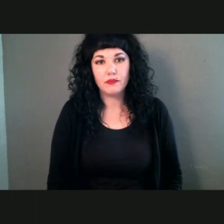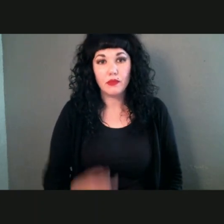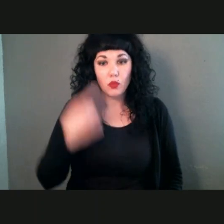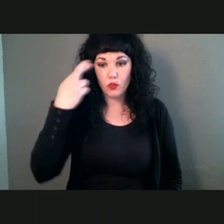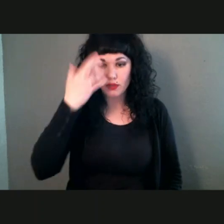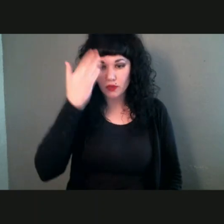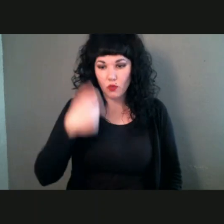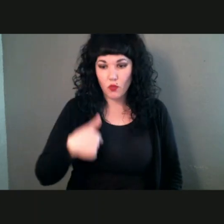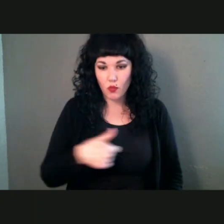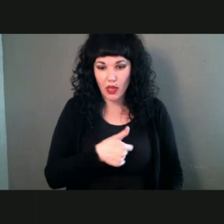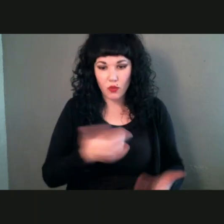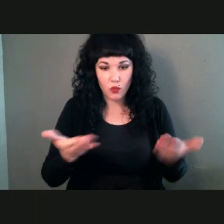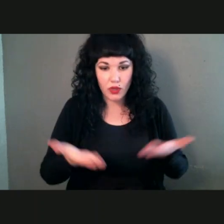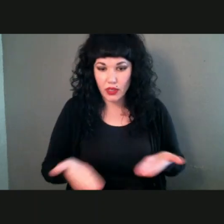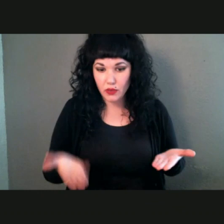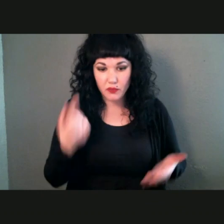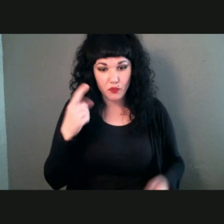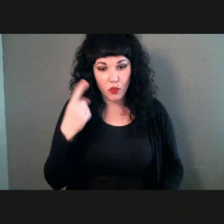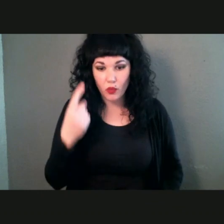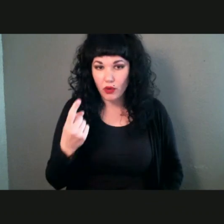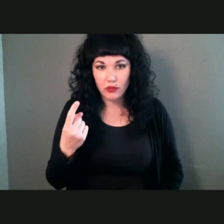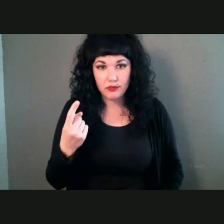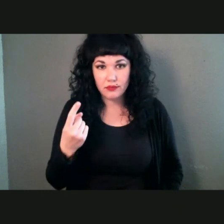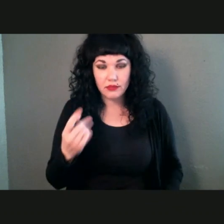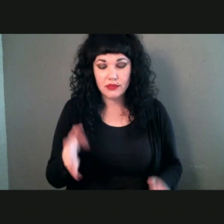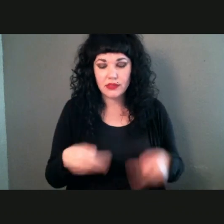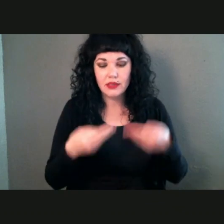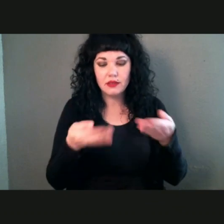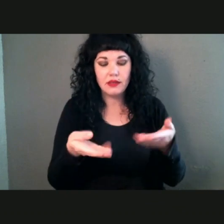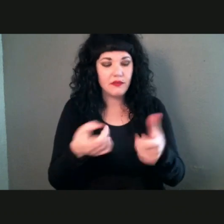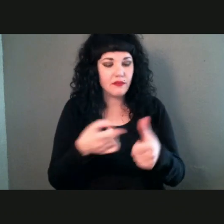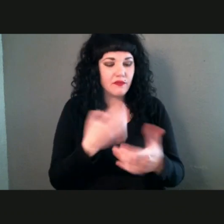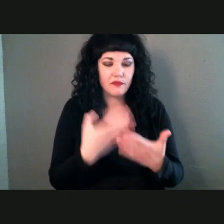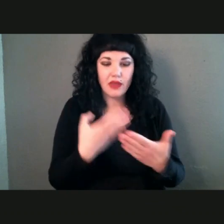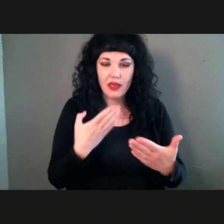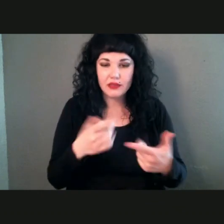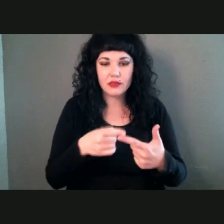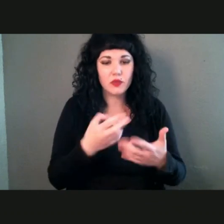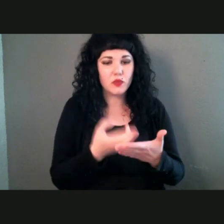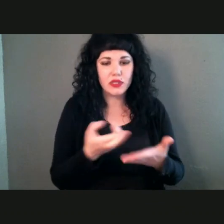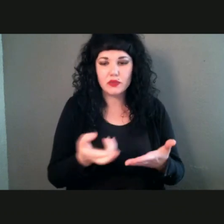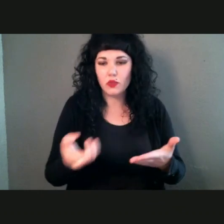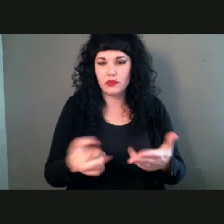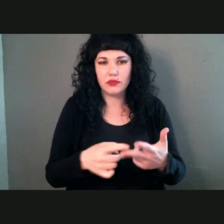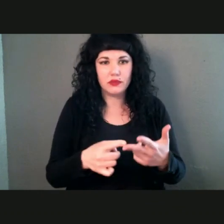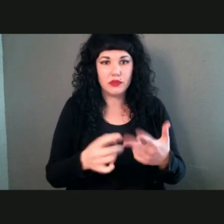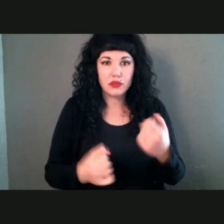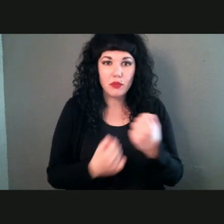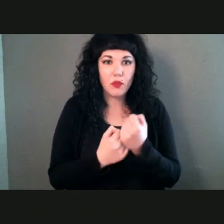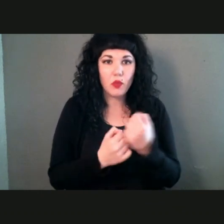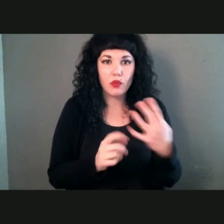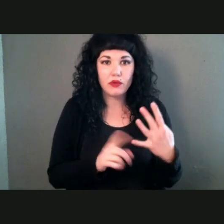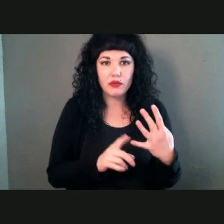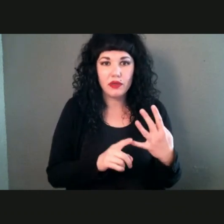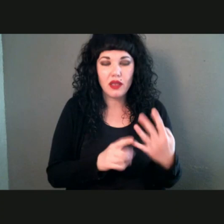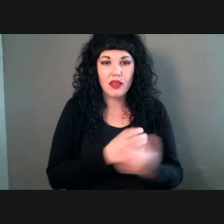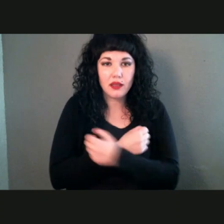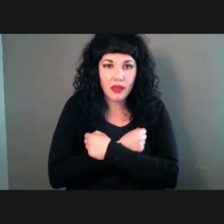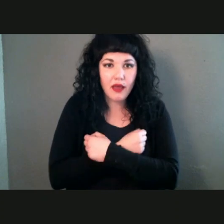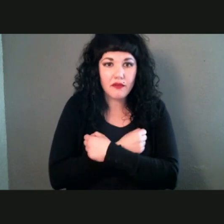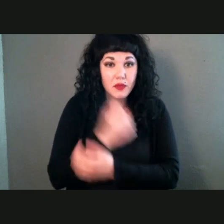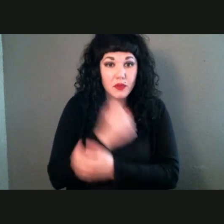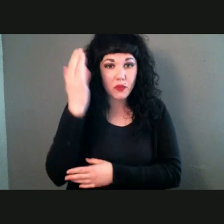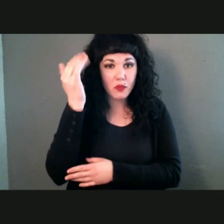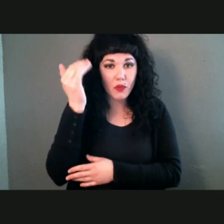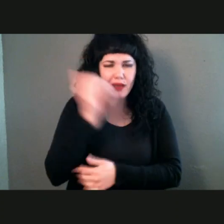facts, resources, support, and love, because we need love to do the work.